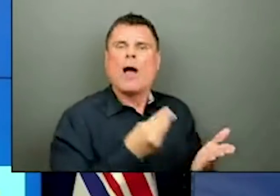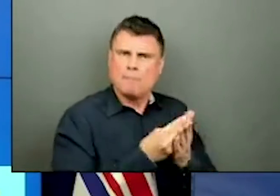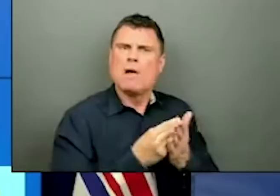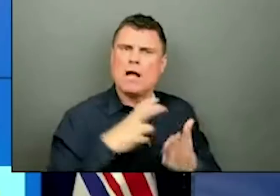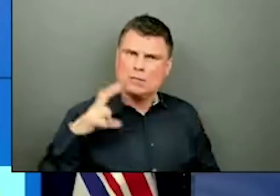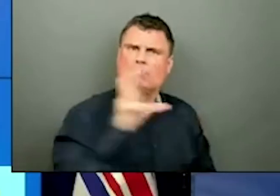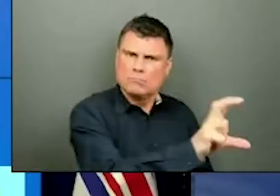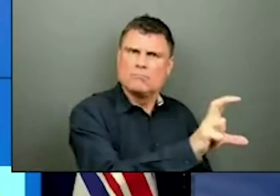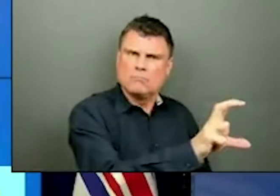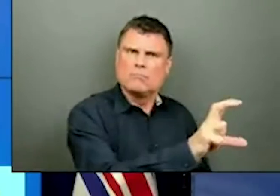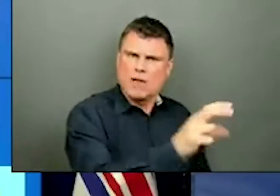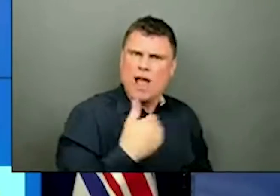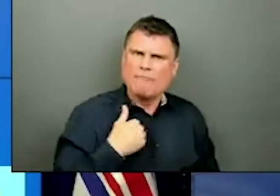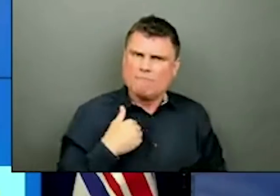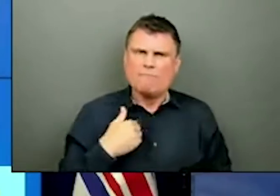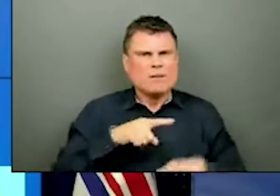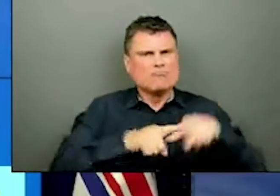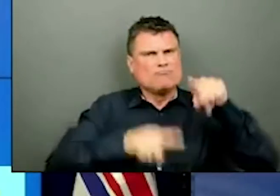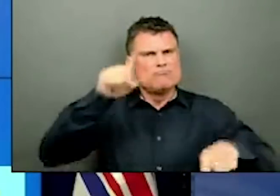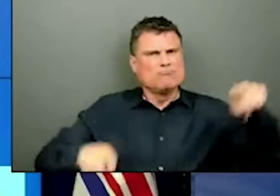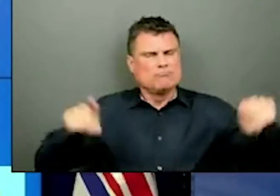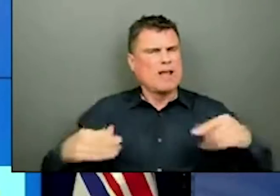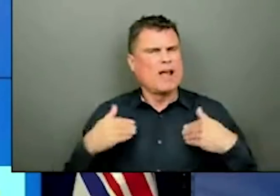Next, we'll go to Derek Penner, the Vancouver Sun. Go ahead, Derek.